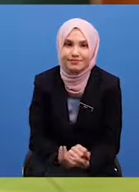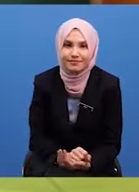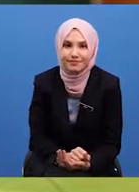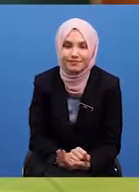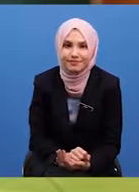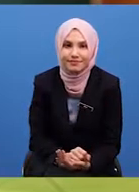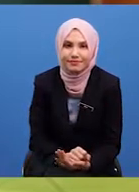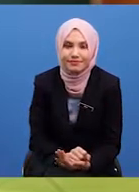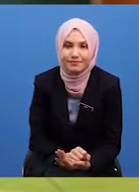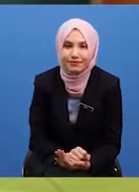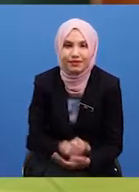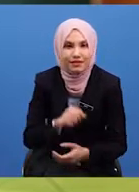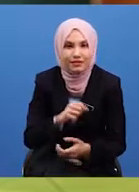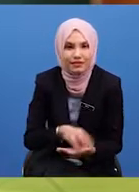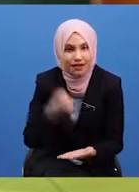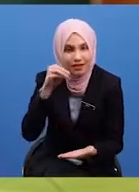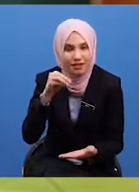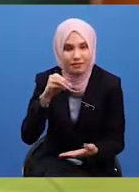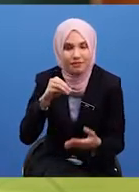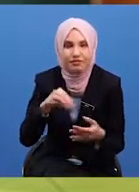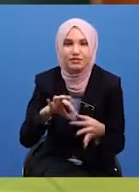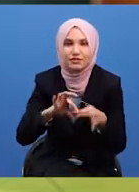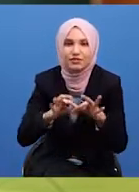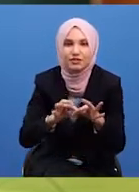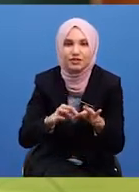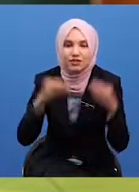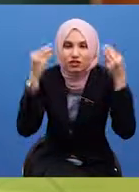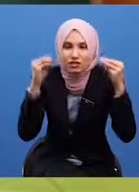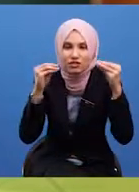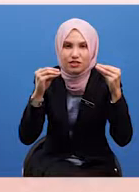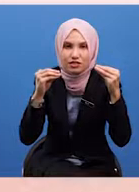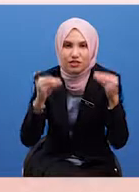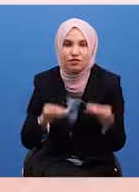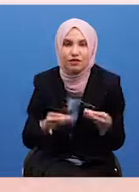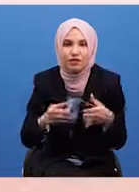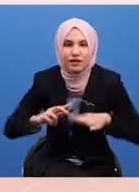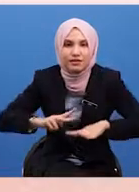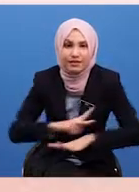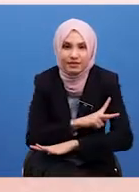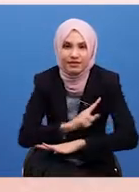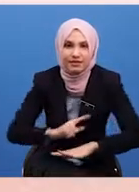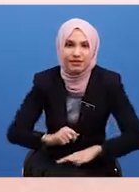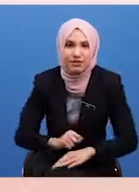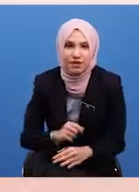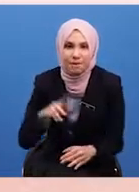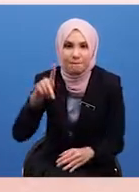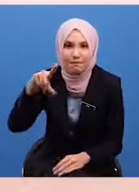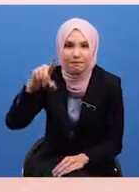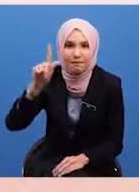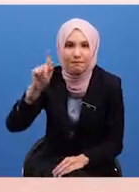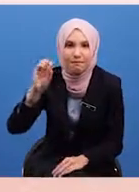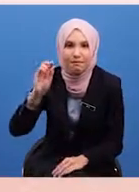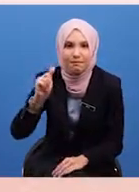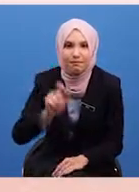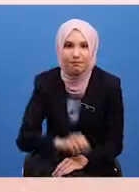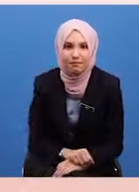When we study about story, your teacher will tell you the stages in a plot. Let's learn more about them.